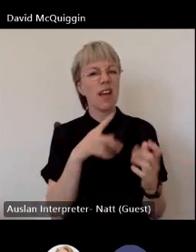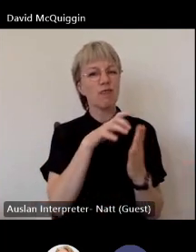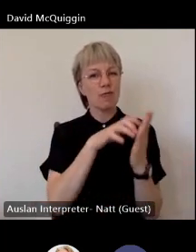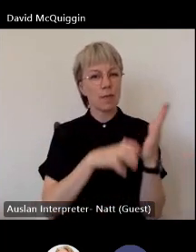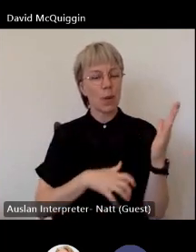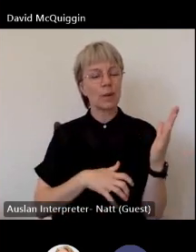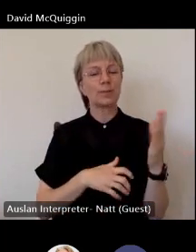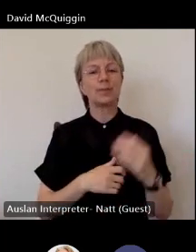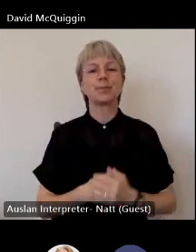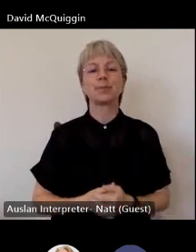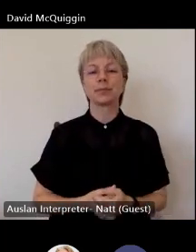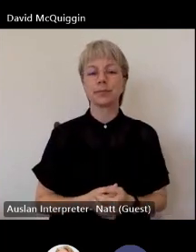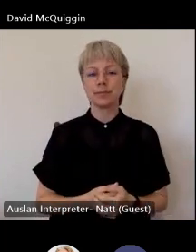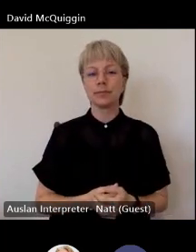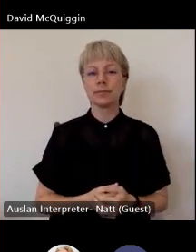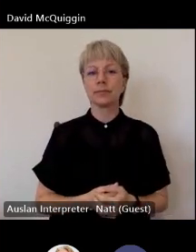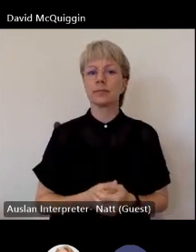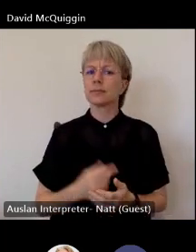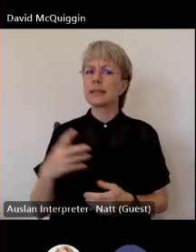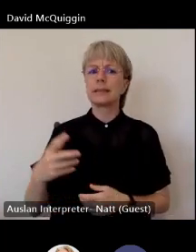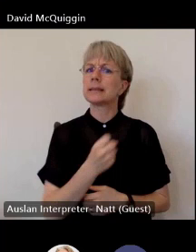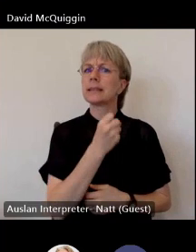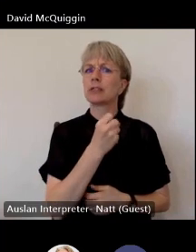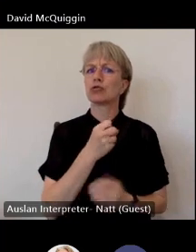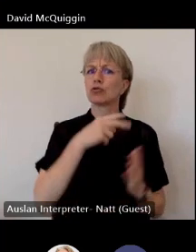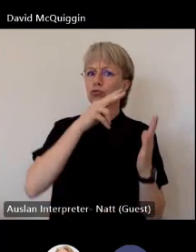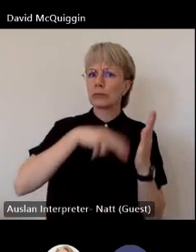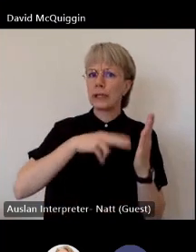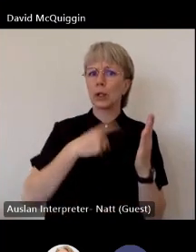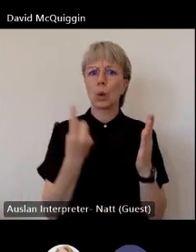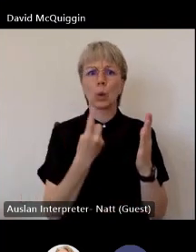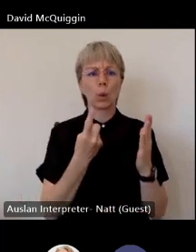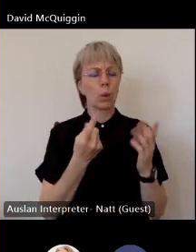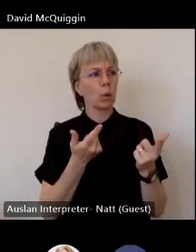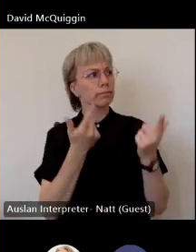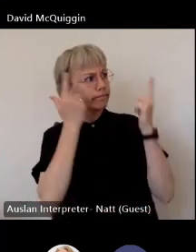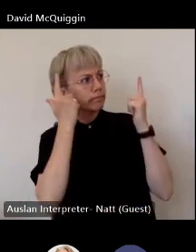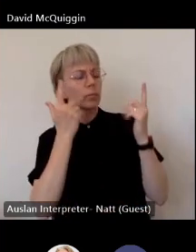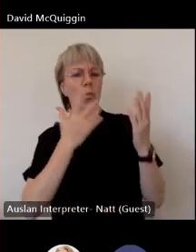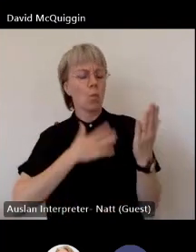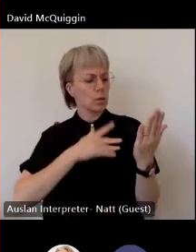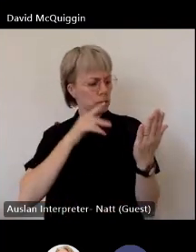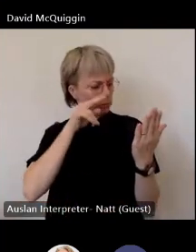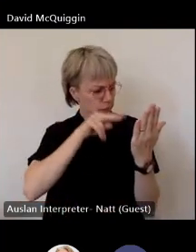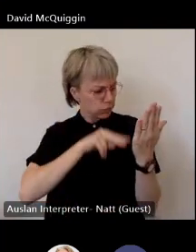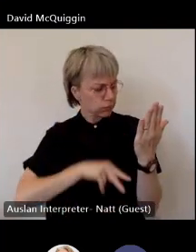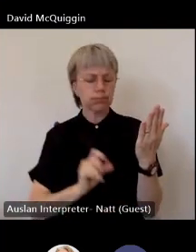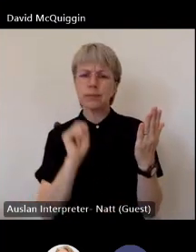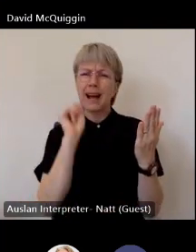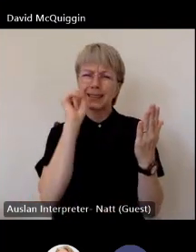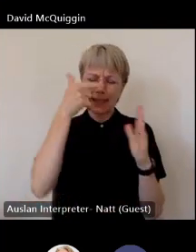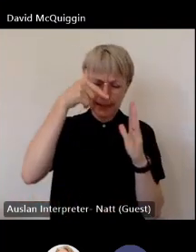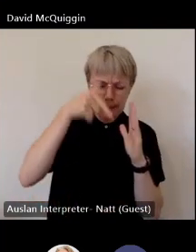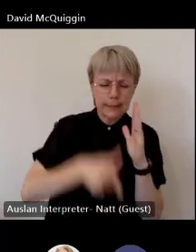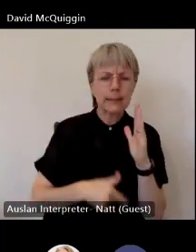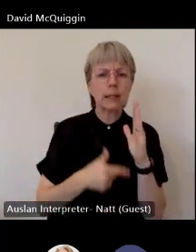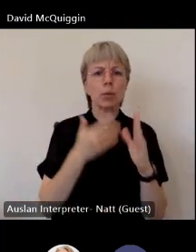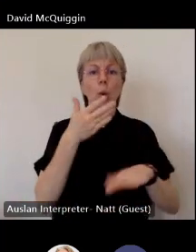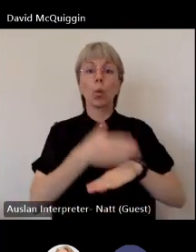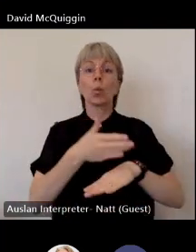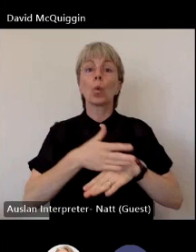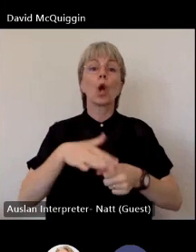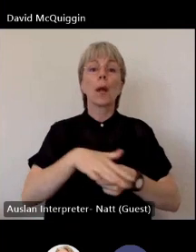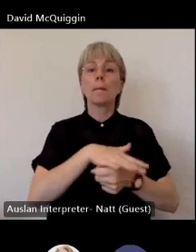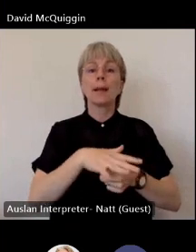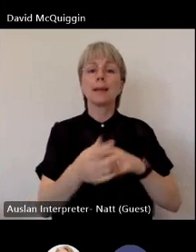And I believe this will be essential reading for employers wanting to gain a deeper understanding of workplace adjustments and